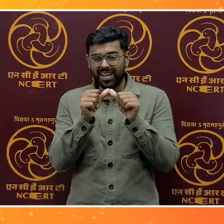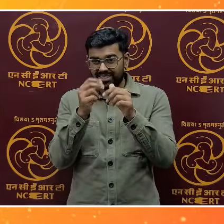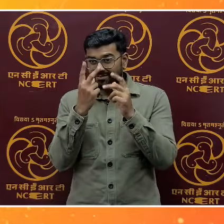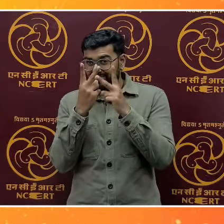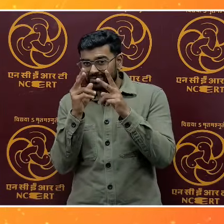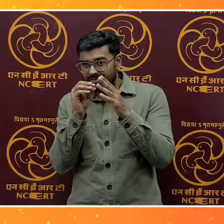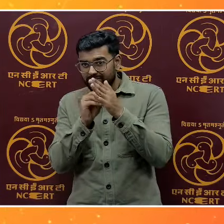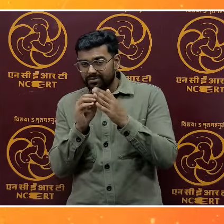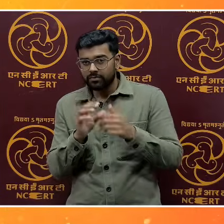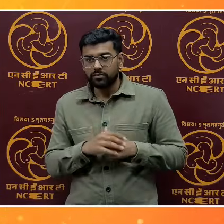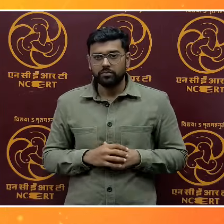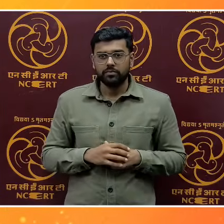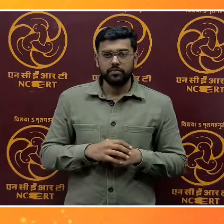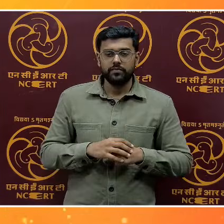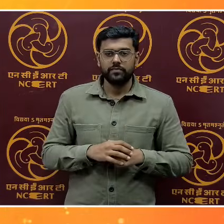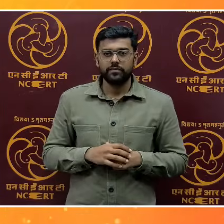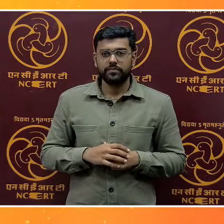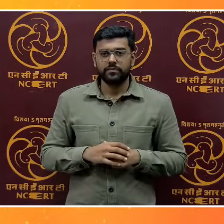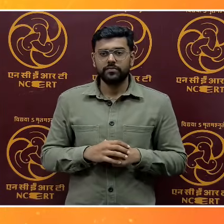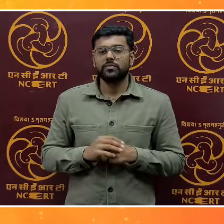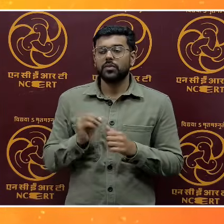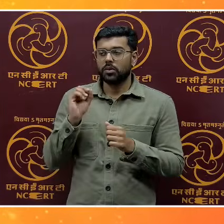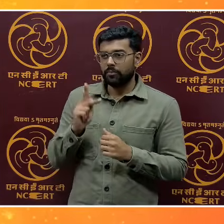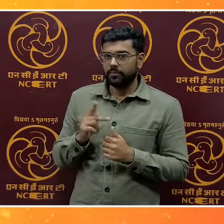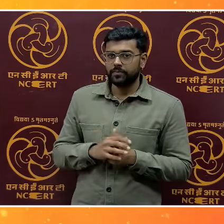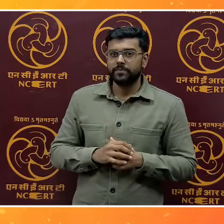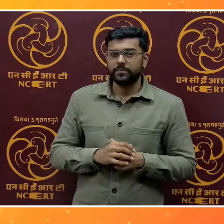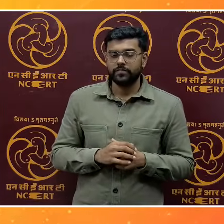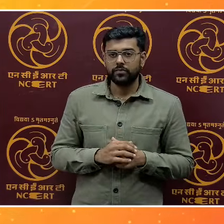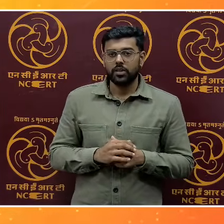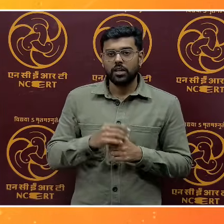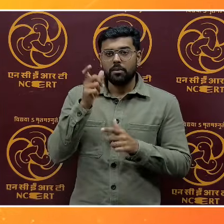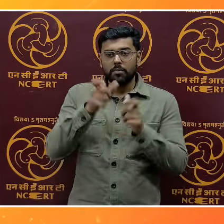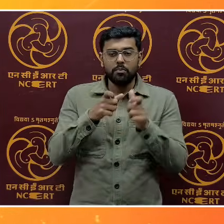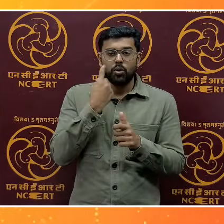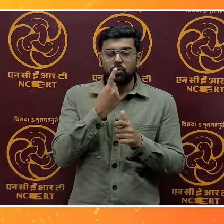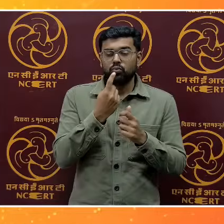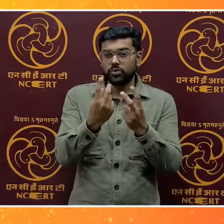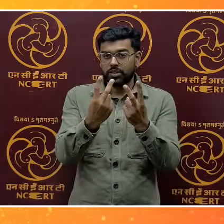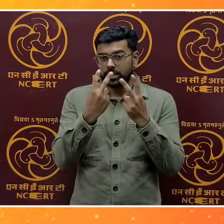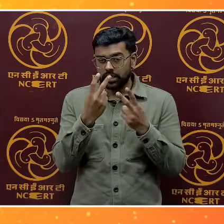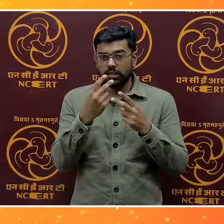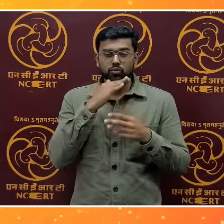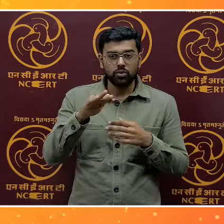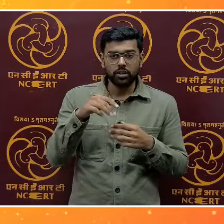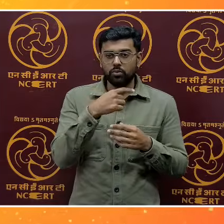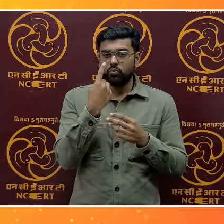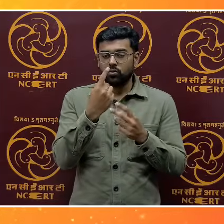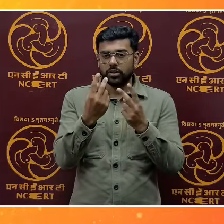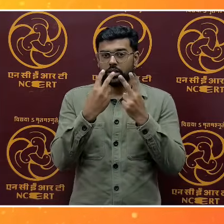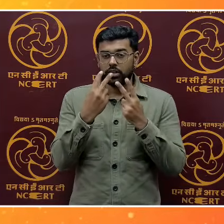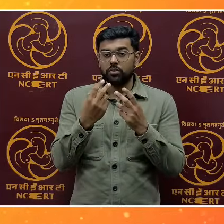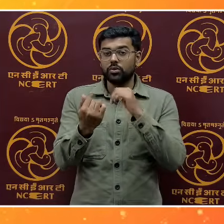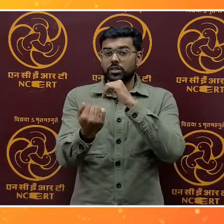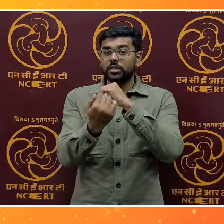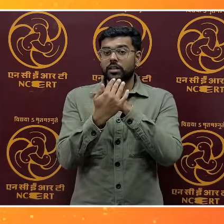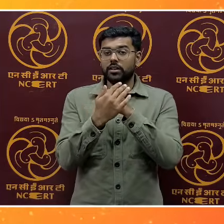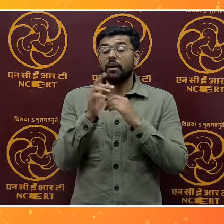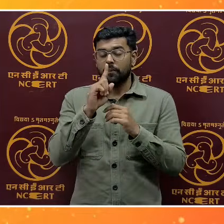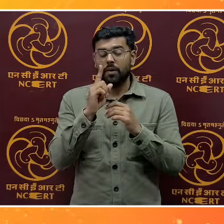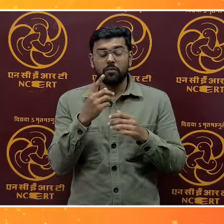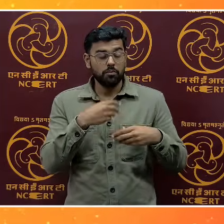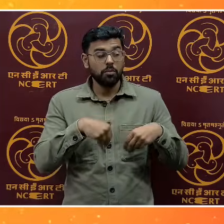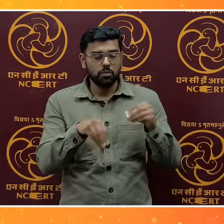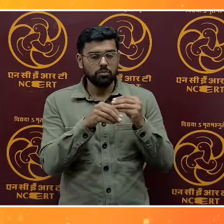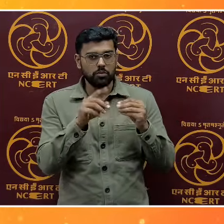then calculate the value. Okay. And to all the students and viewers, you have We to have- send. We have one more question.